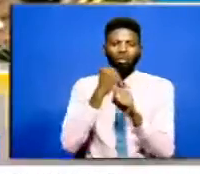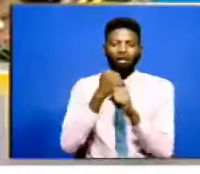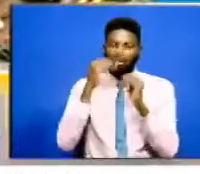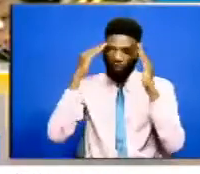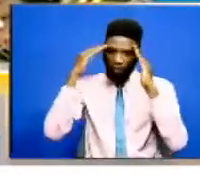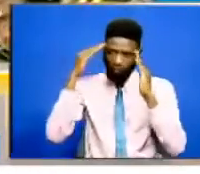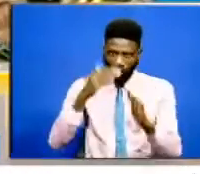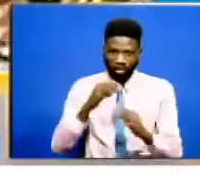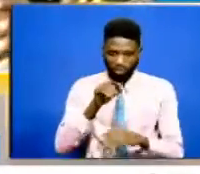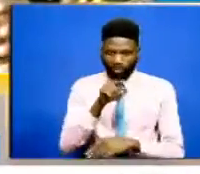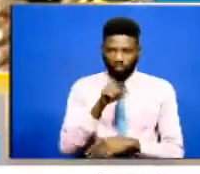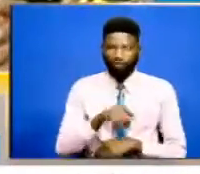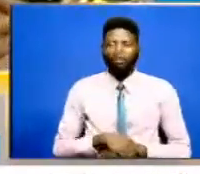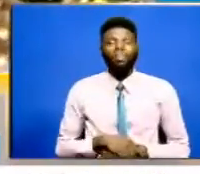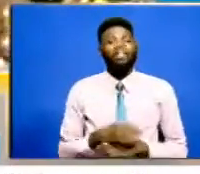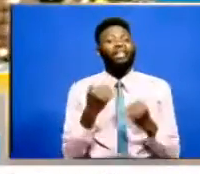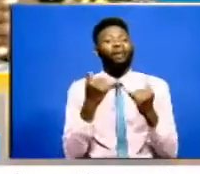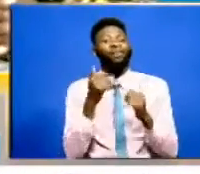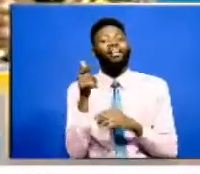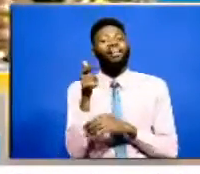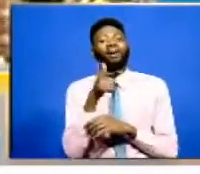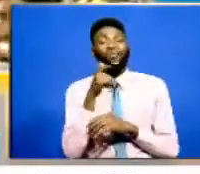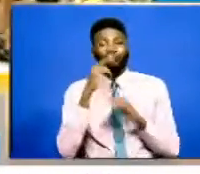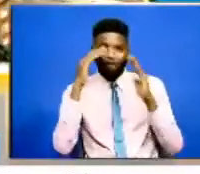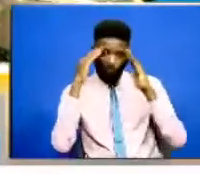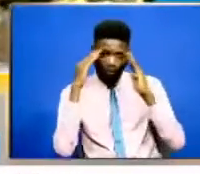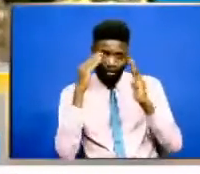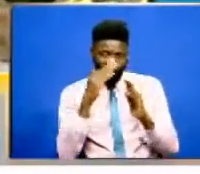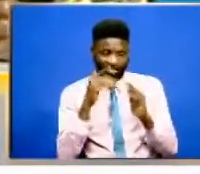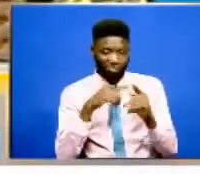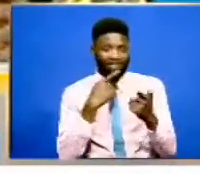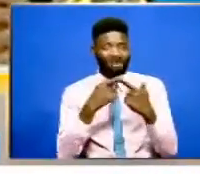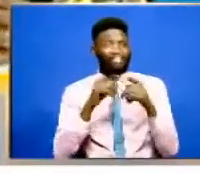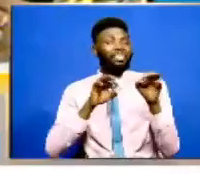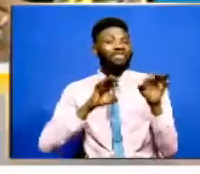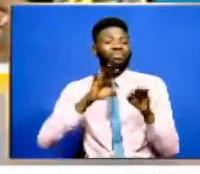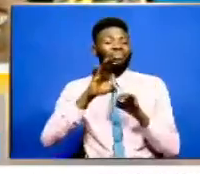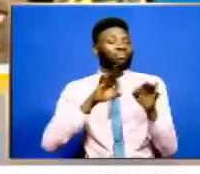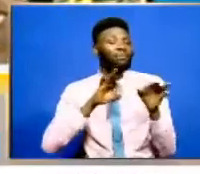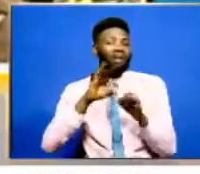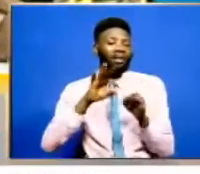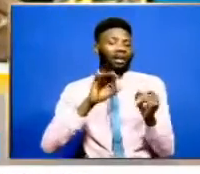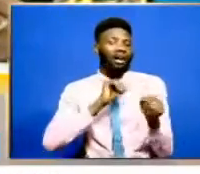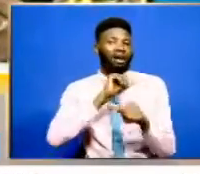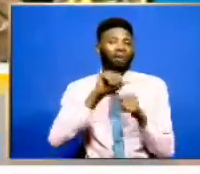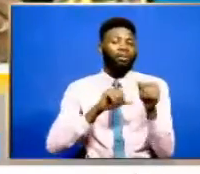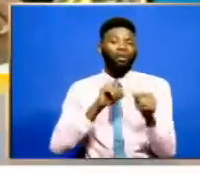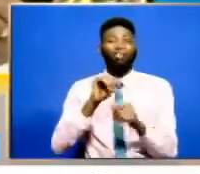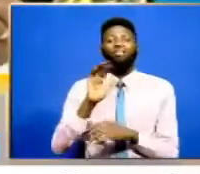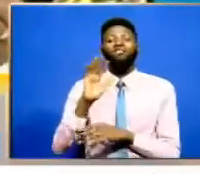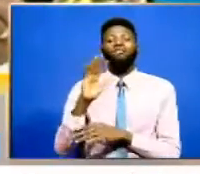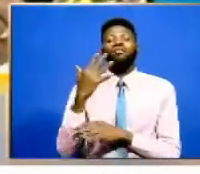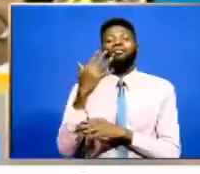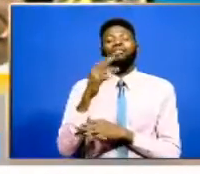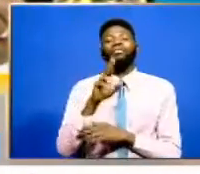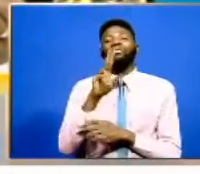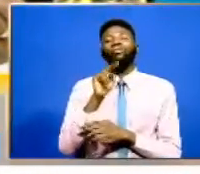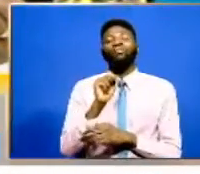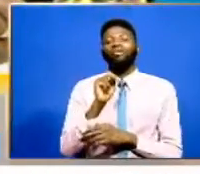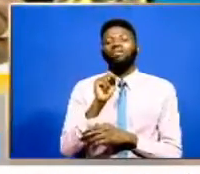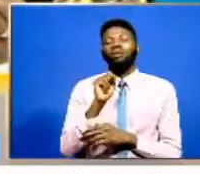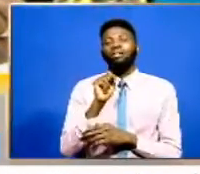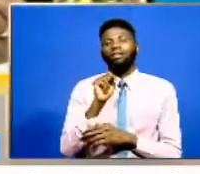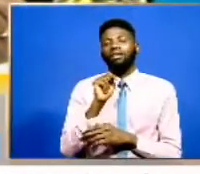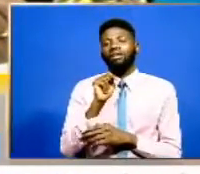Kindly speak to this camera on the fifth. Final words on the fifth United Nations Environment Assembly and, of course,